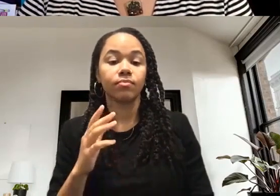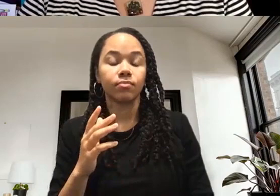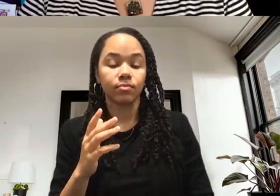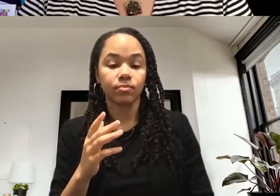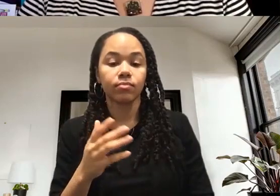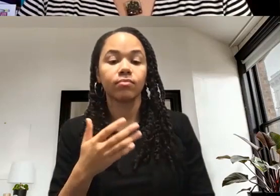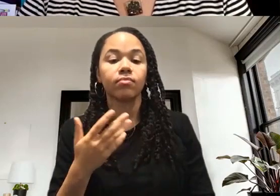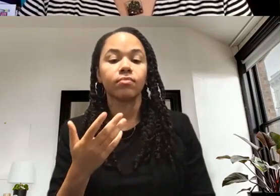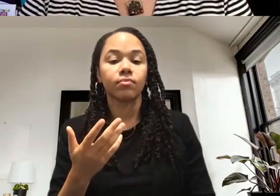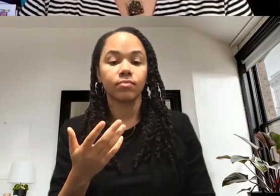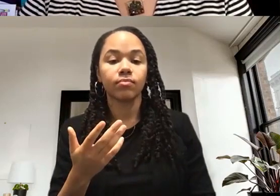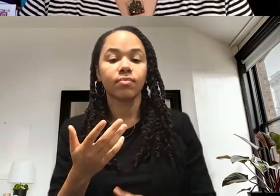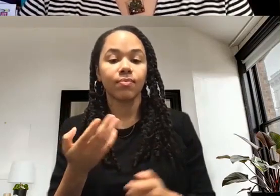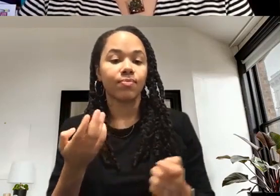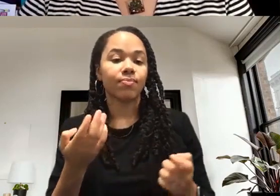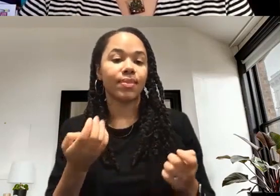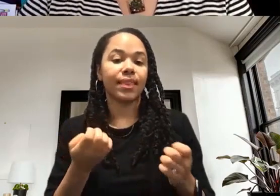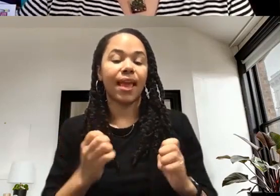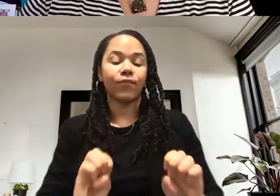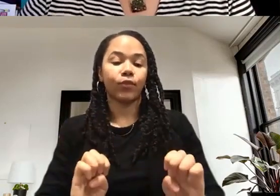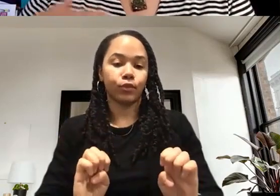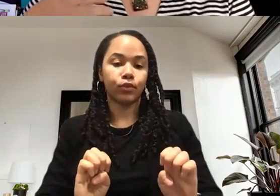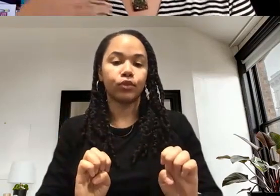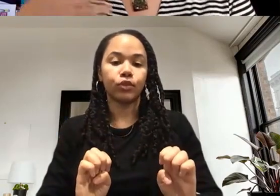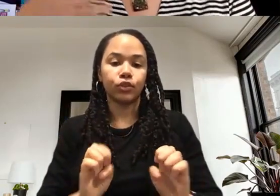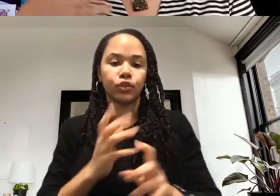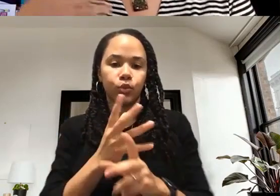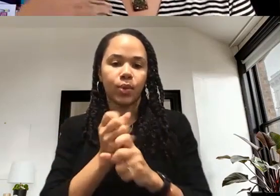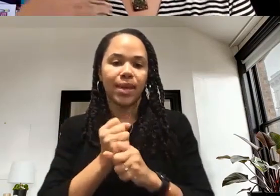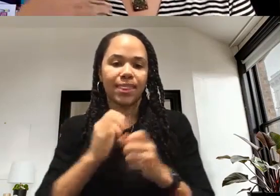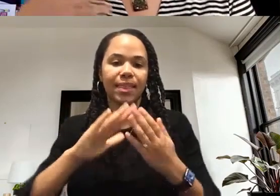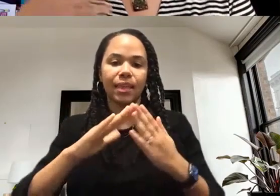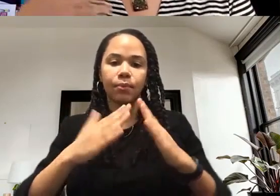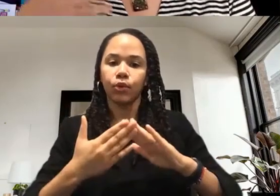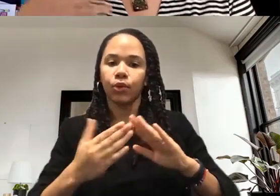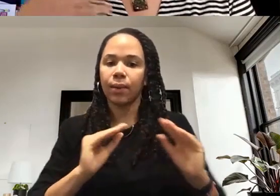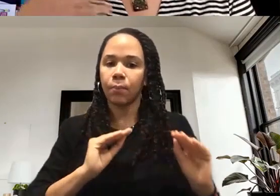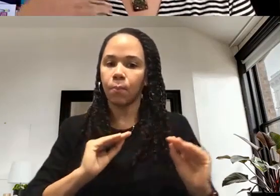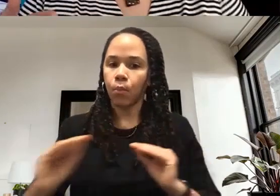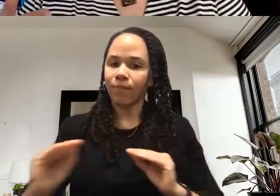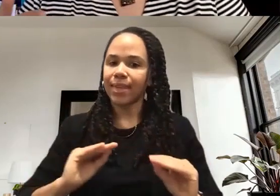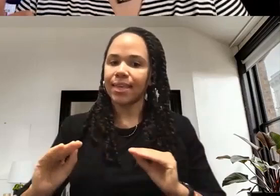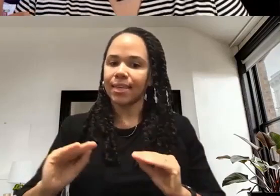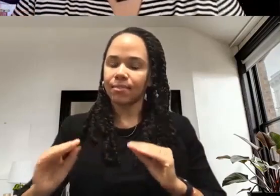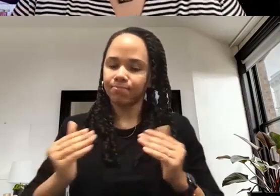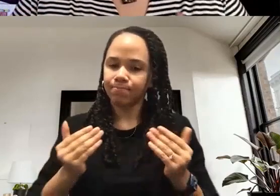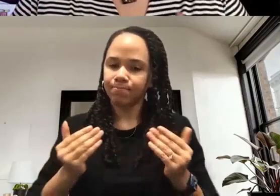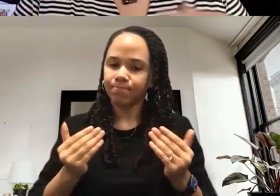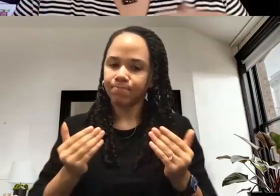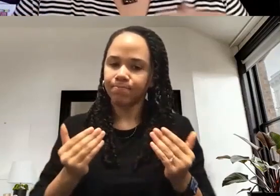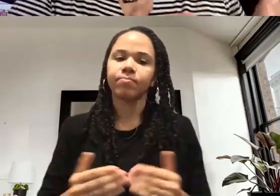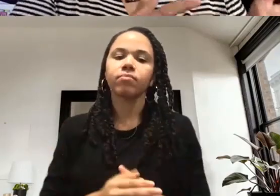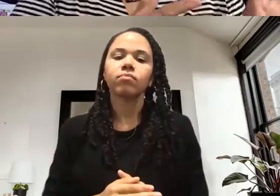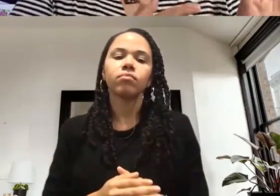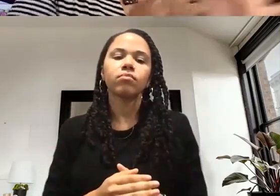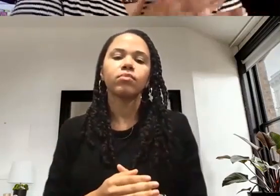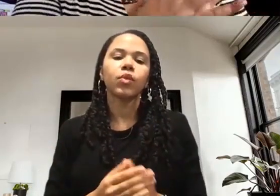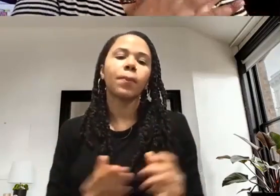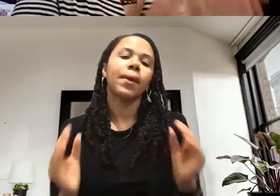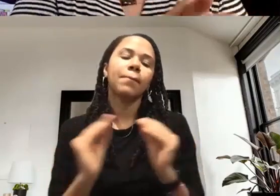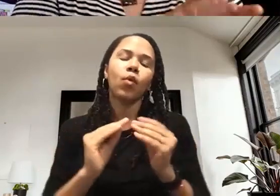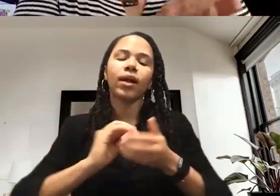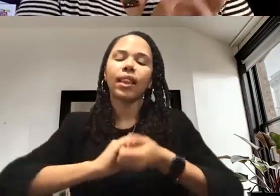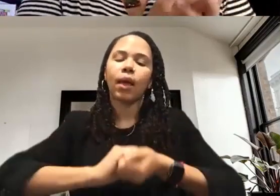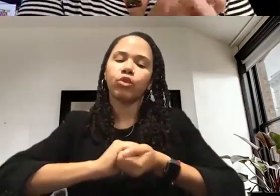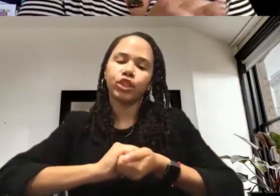the efforts to get the community moving, I think will just be more in